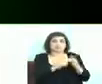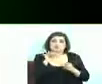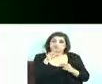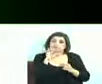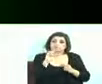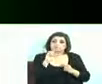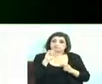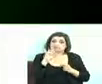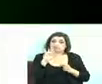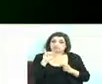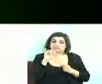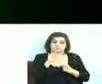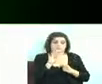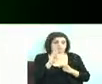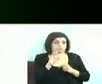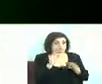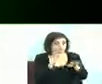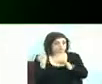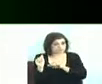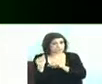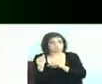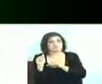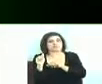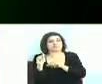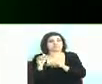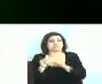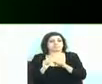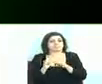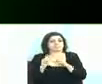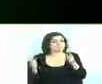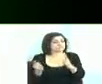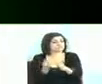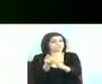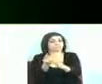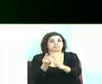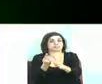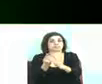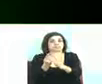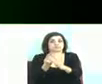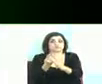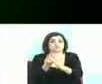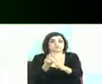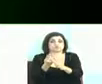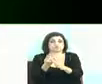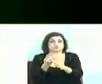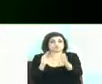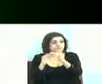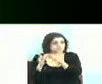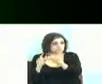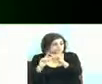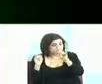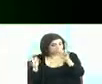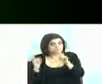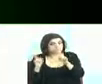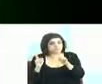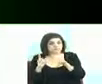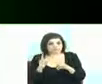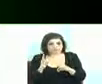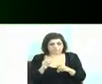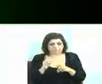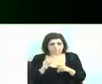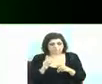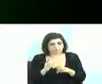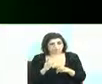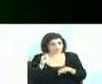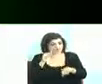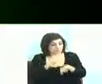out for Haran. When he reached a certain place, he passed the night there. He took a rock and used it for a